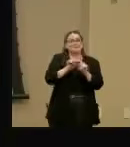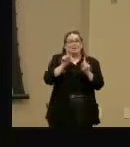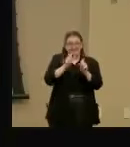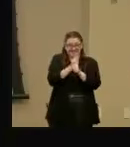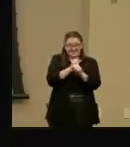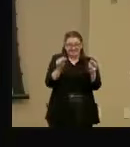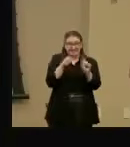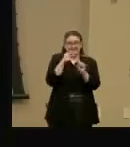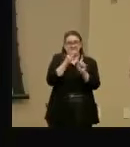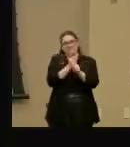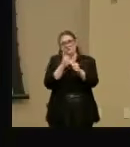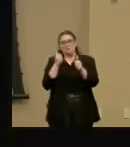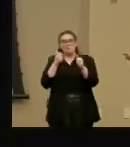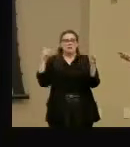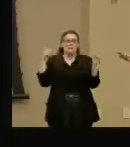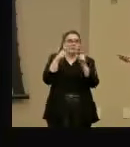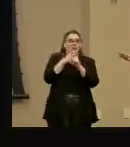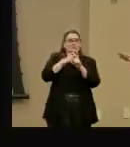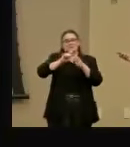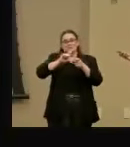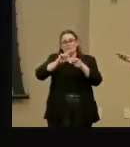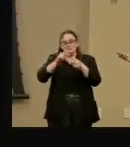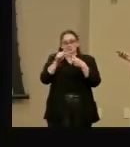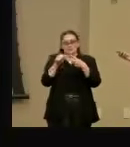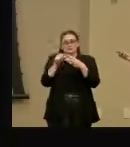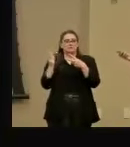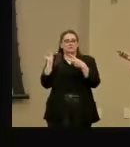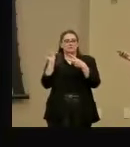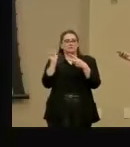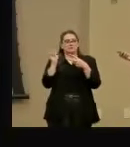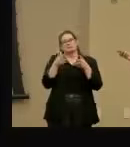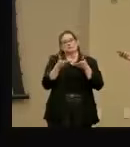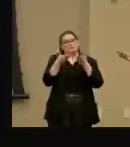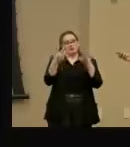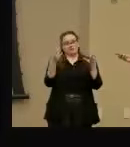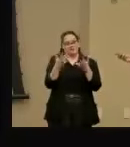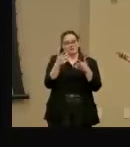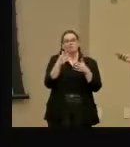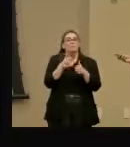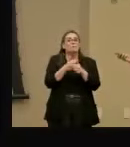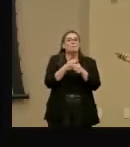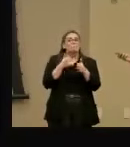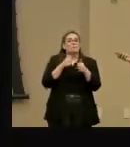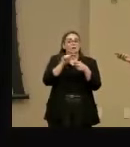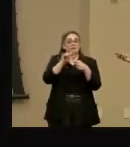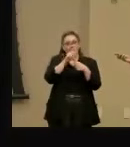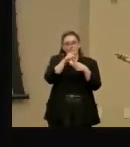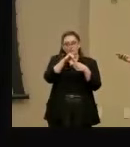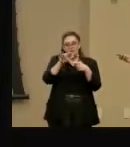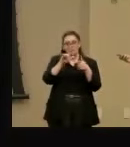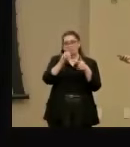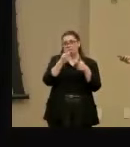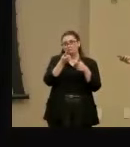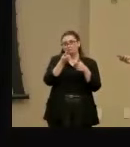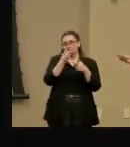extra safe and to avoid any complications from these two, this is what the guidelines say, is to avoid these types of birth